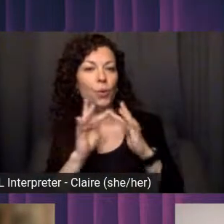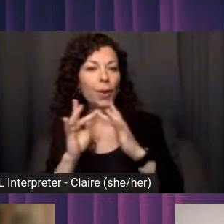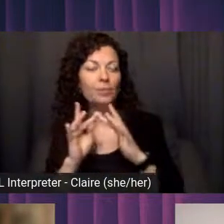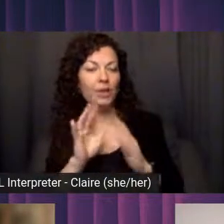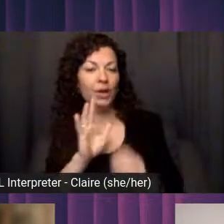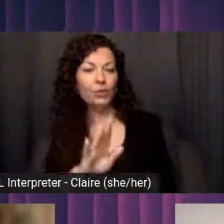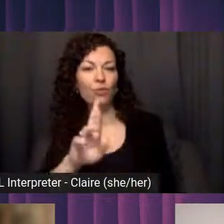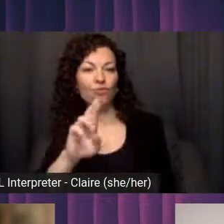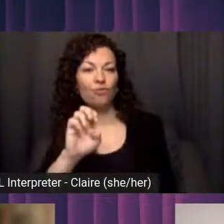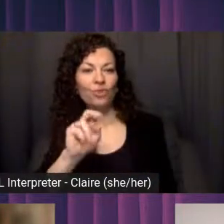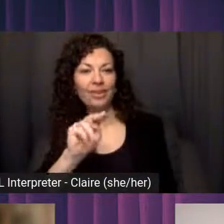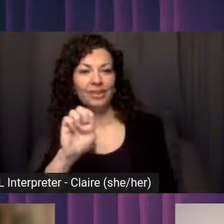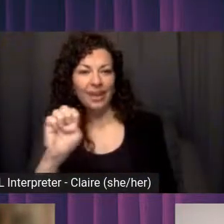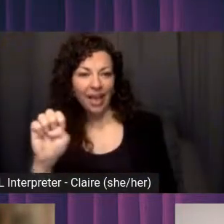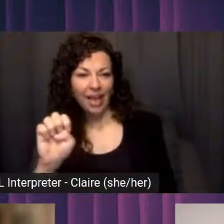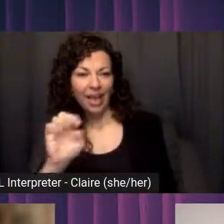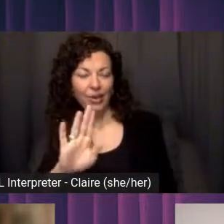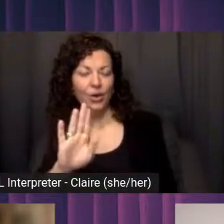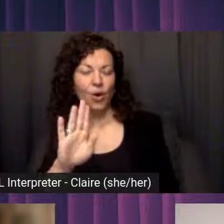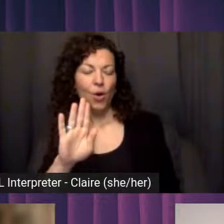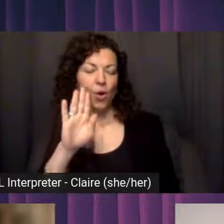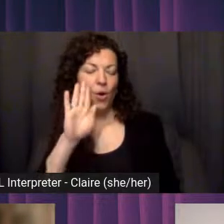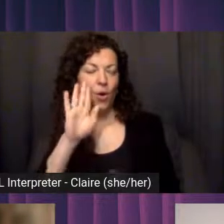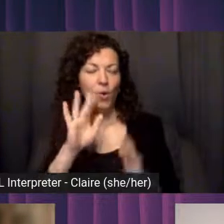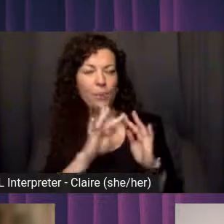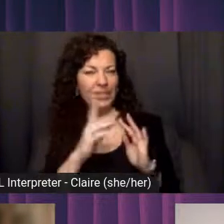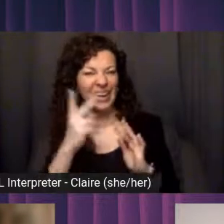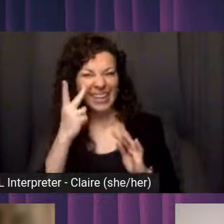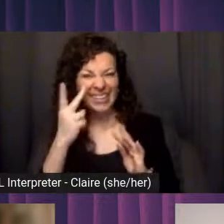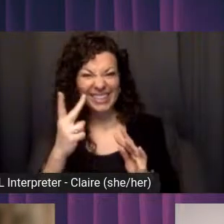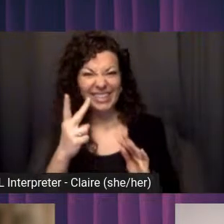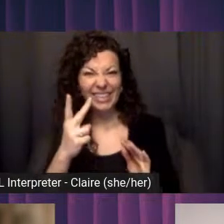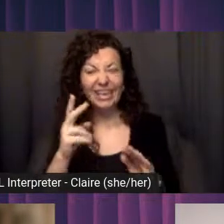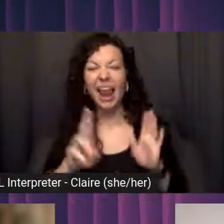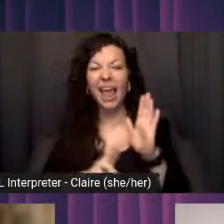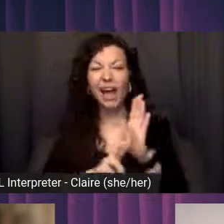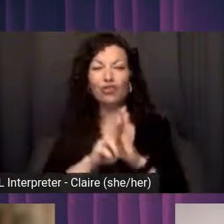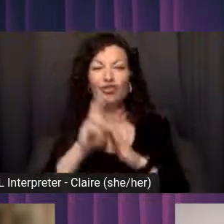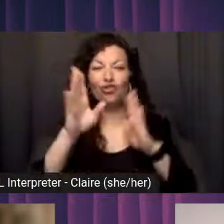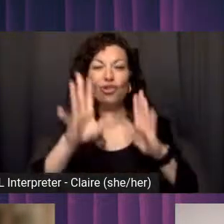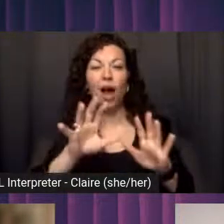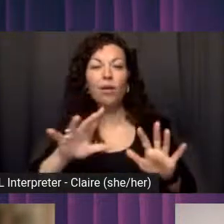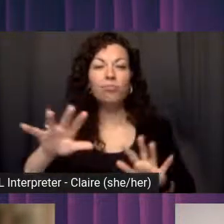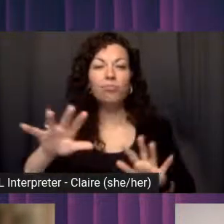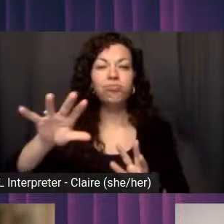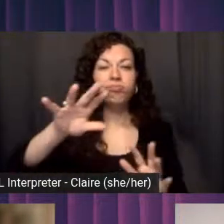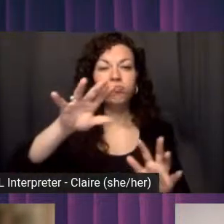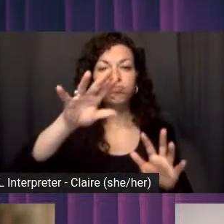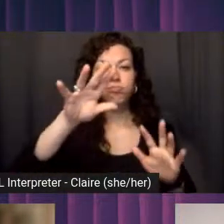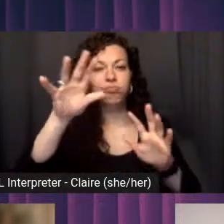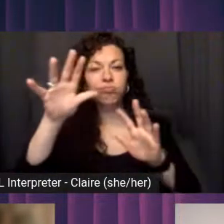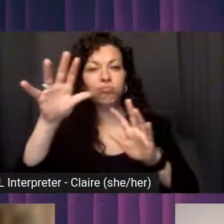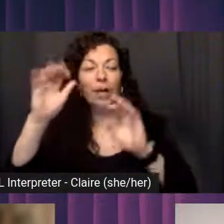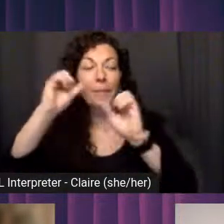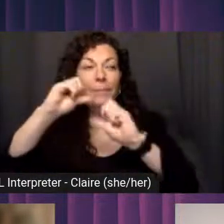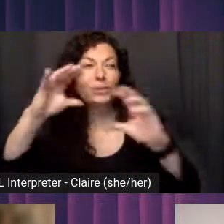astronaut floating out in space as a gender explorer. And I just like loved that so much and showed my kids right